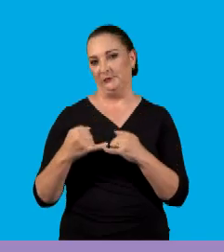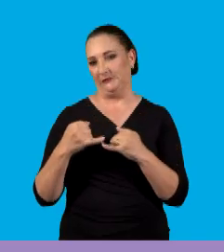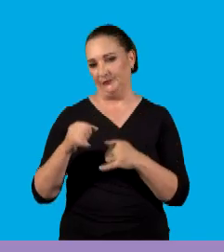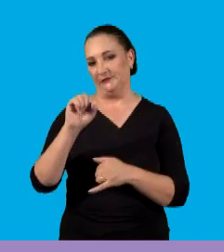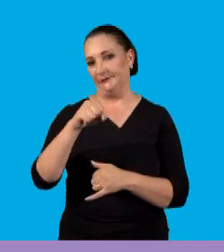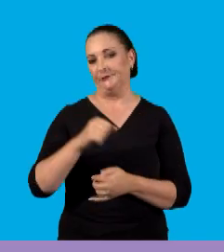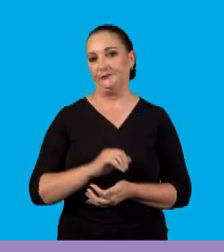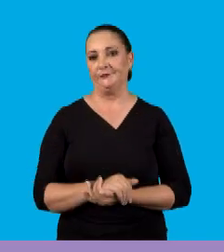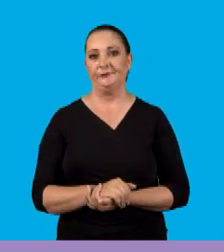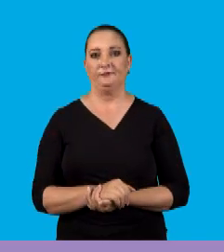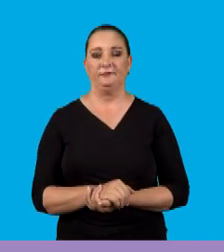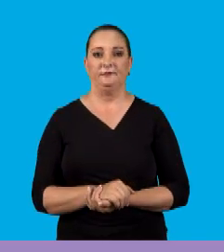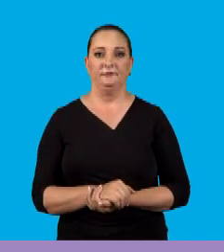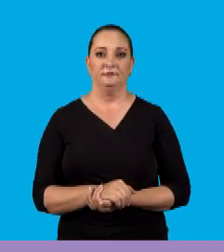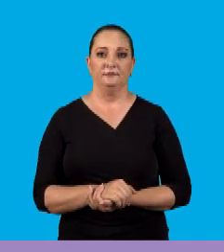September.